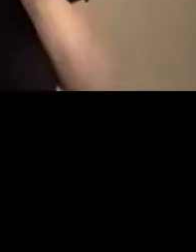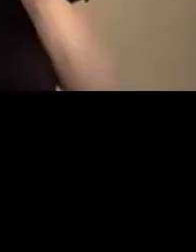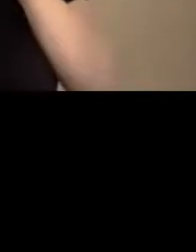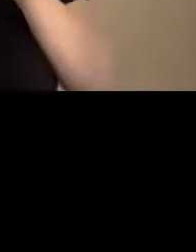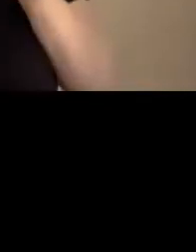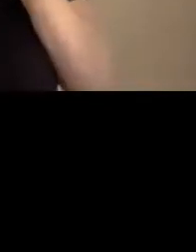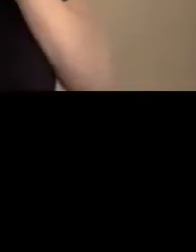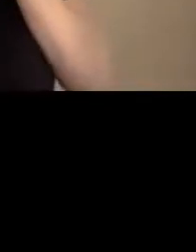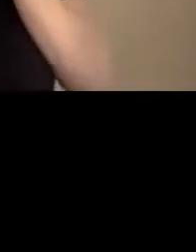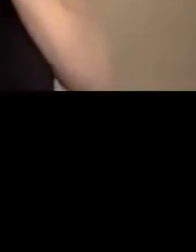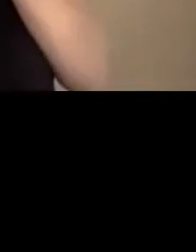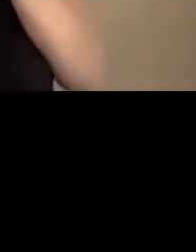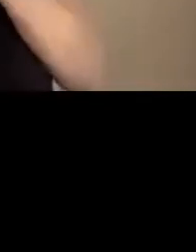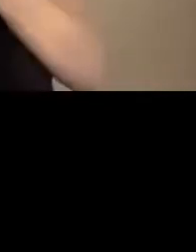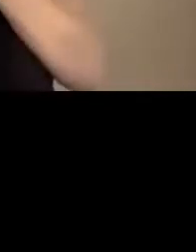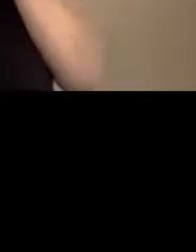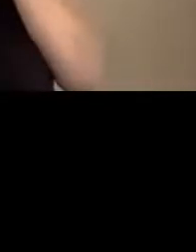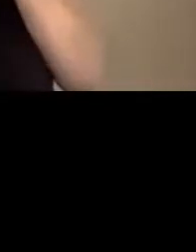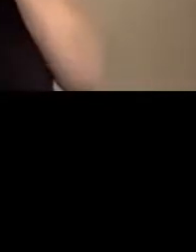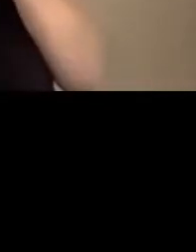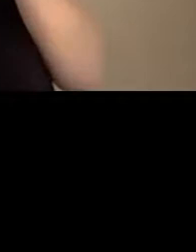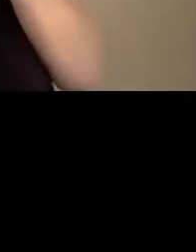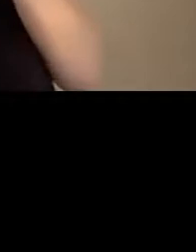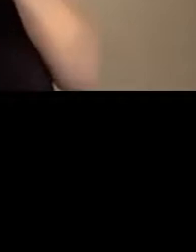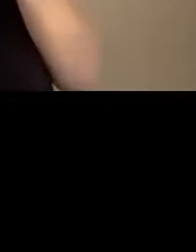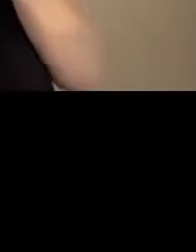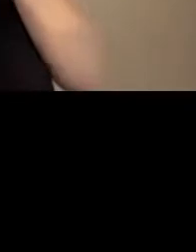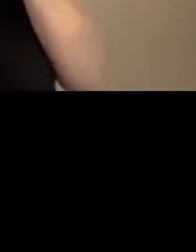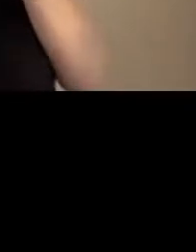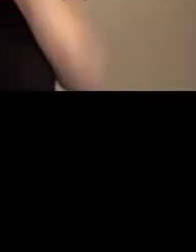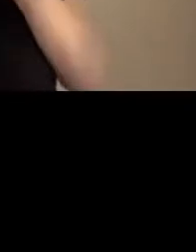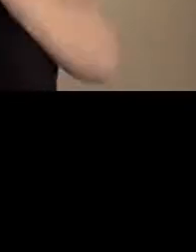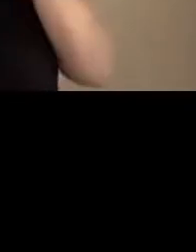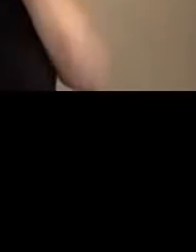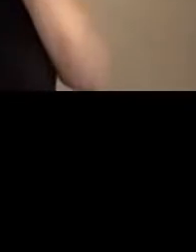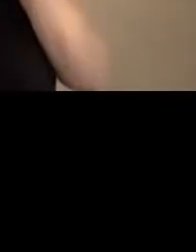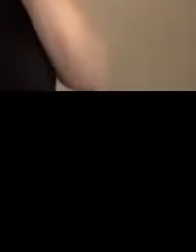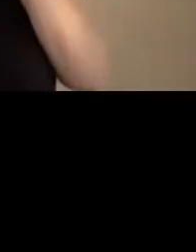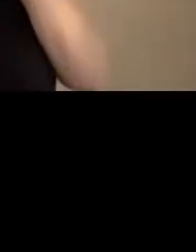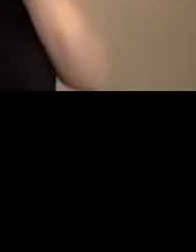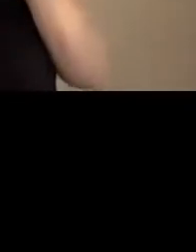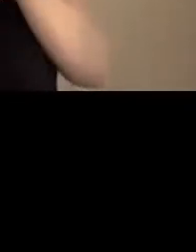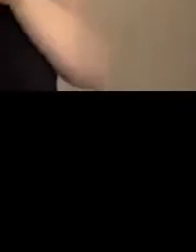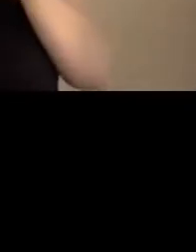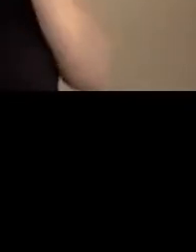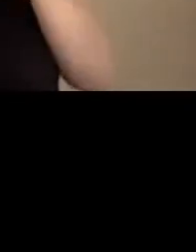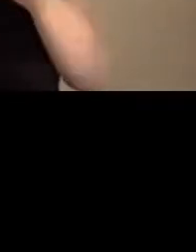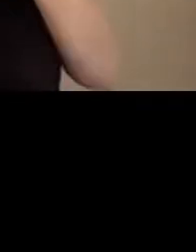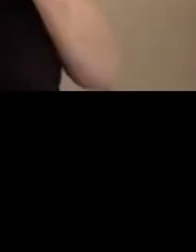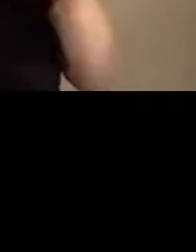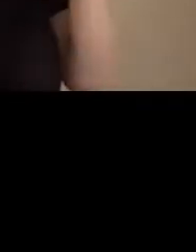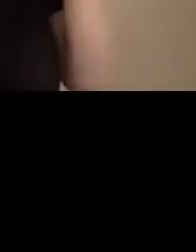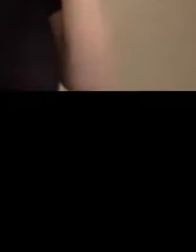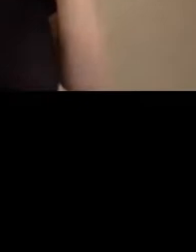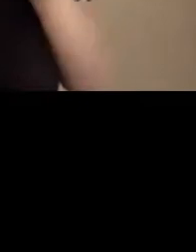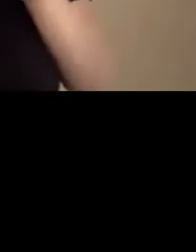Return at Yorkshire Sculpture Park until the 1st of August, which is produced by York Medial. Akeelah will be talking more about